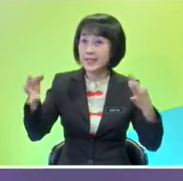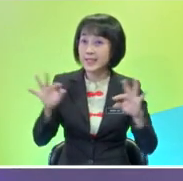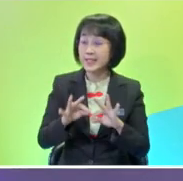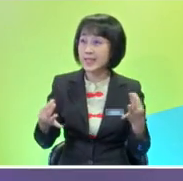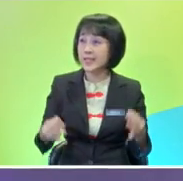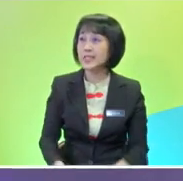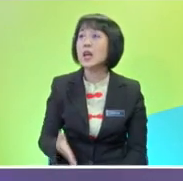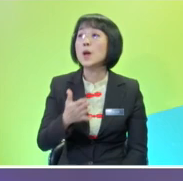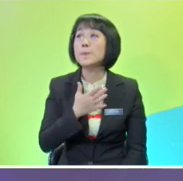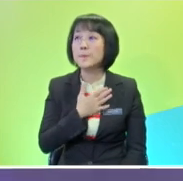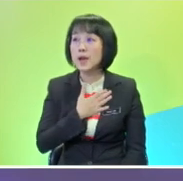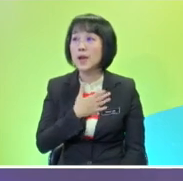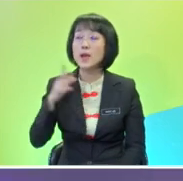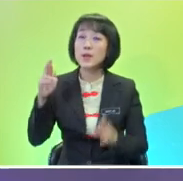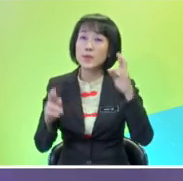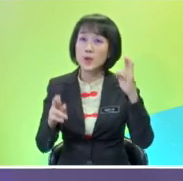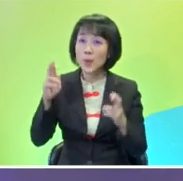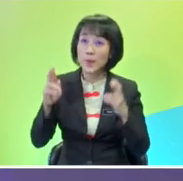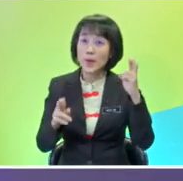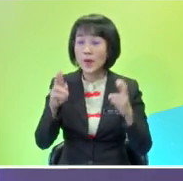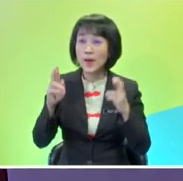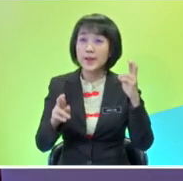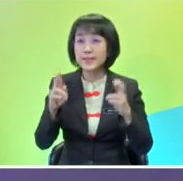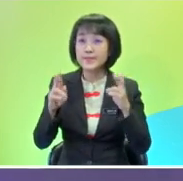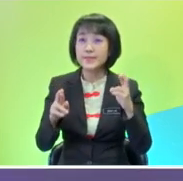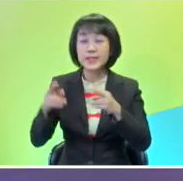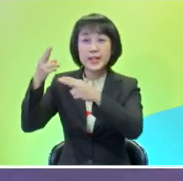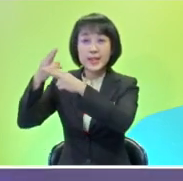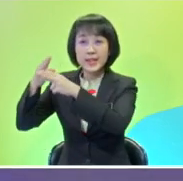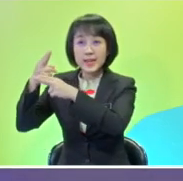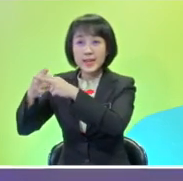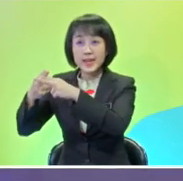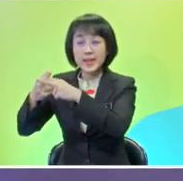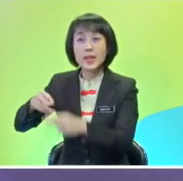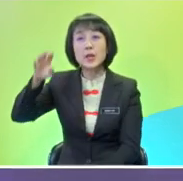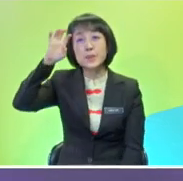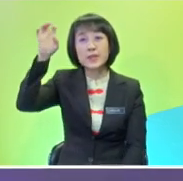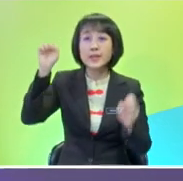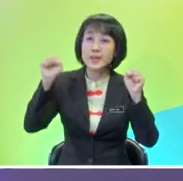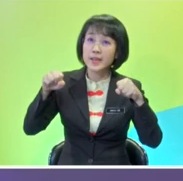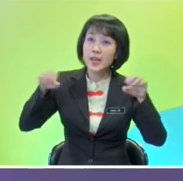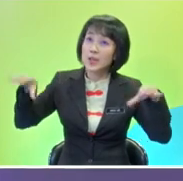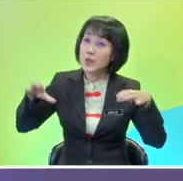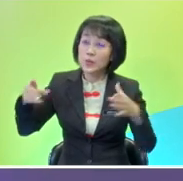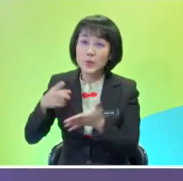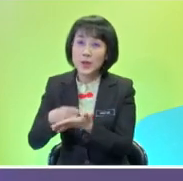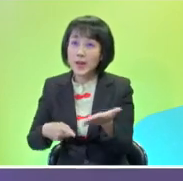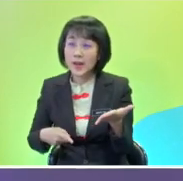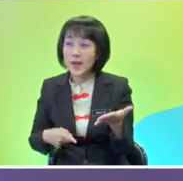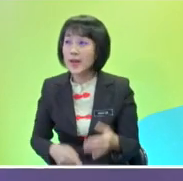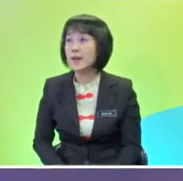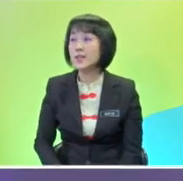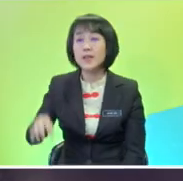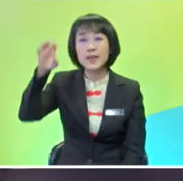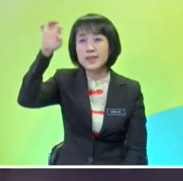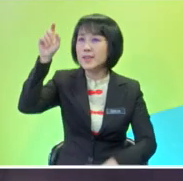and he can't what? Okay. So this is my robot, give a name and what he can do. What he can't do. All